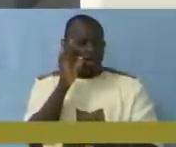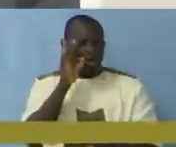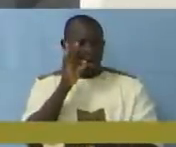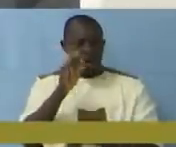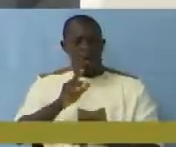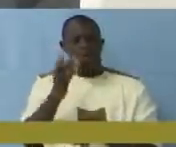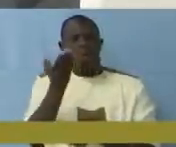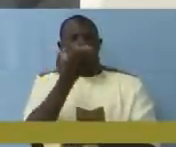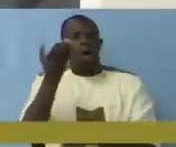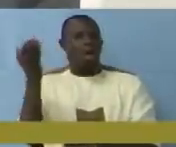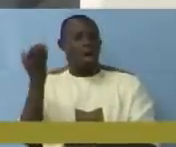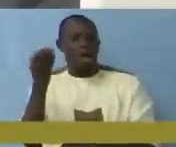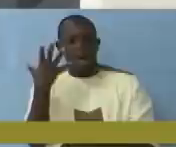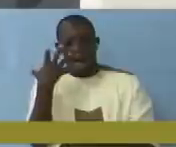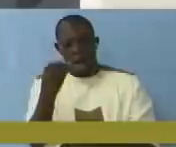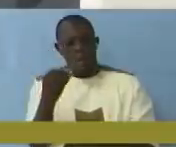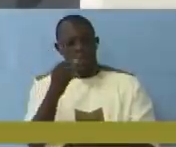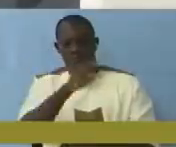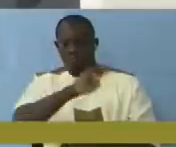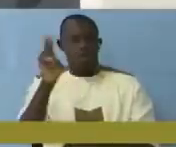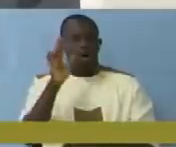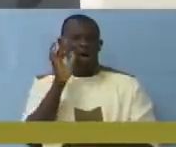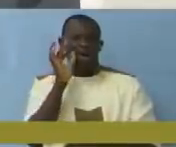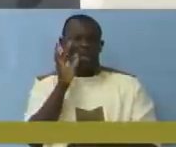how. I came to